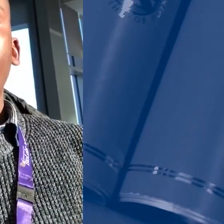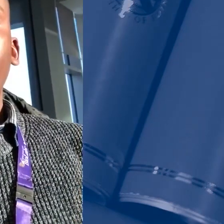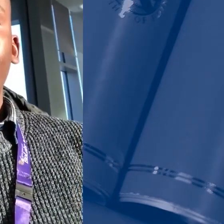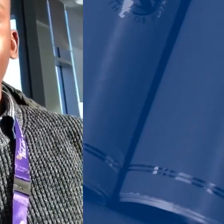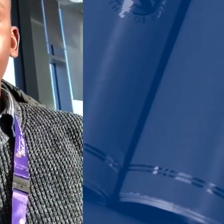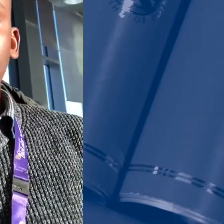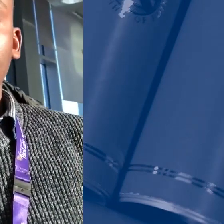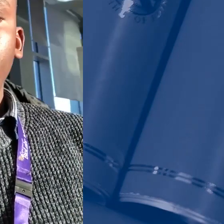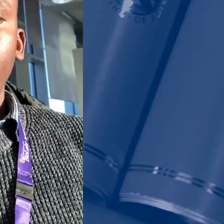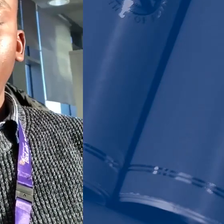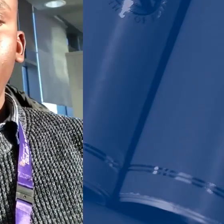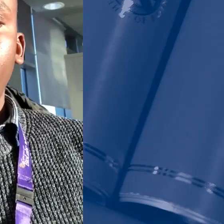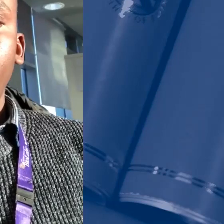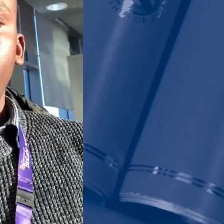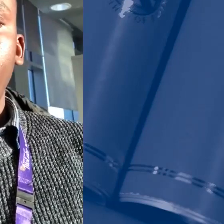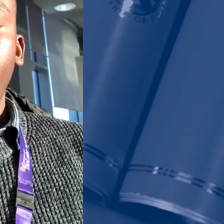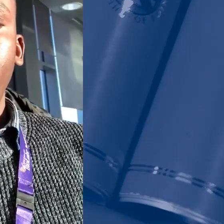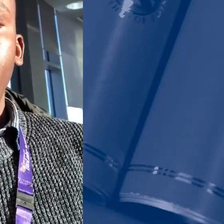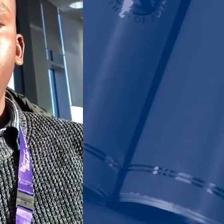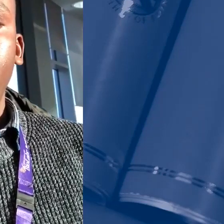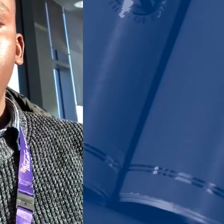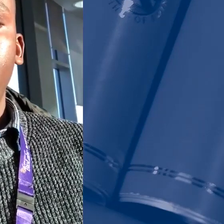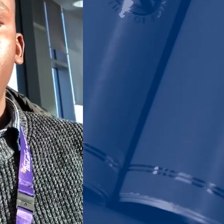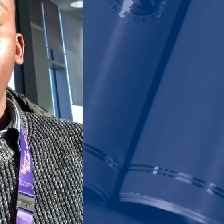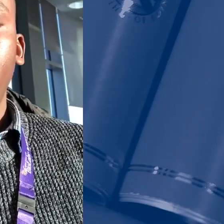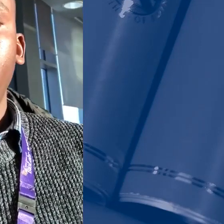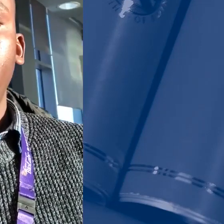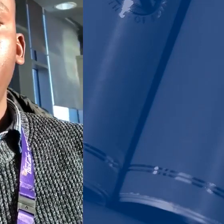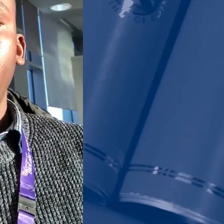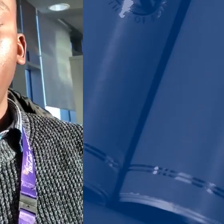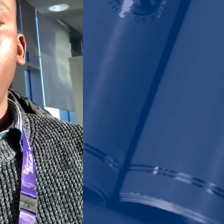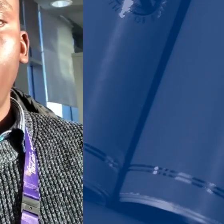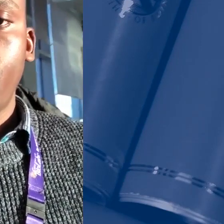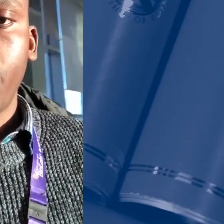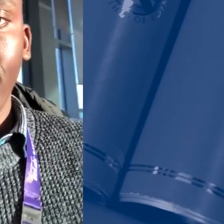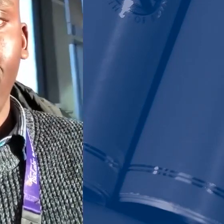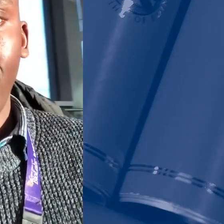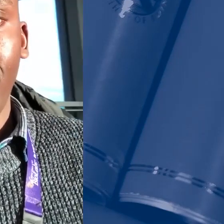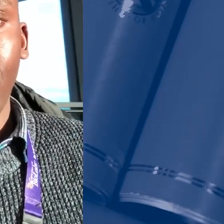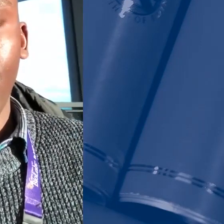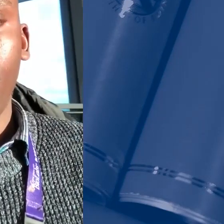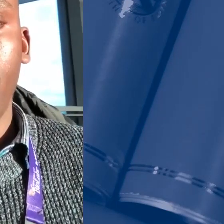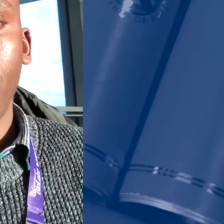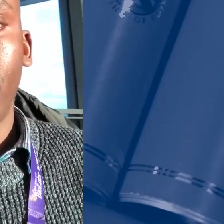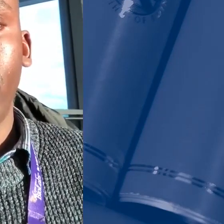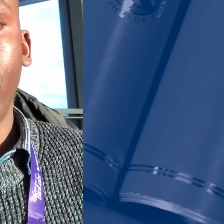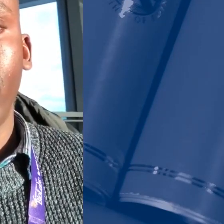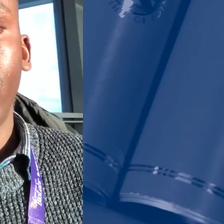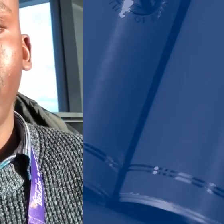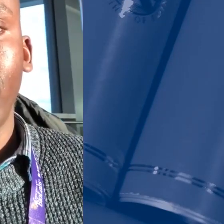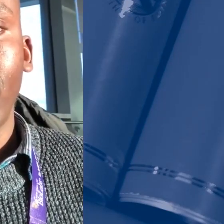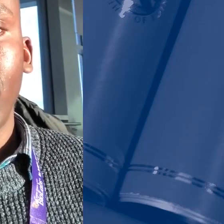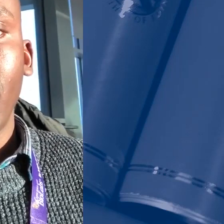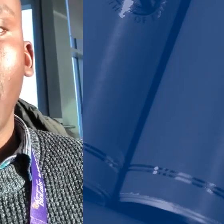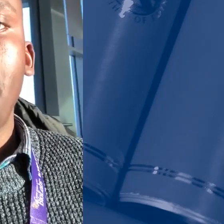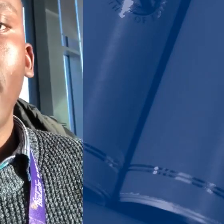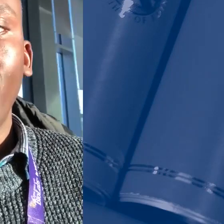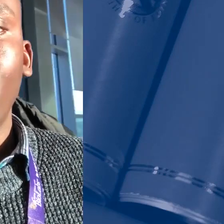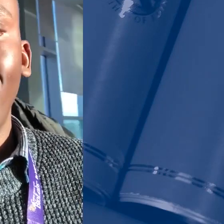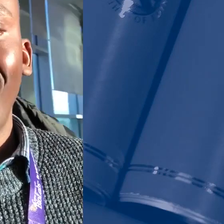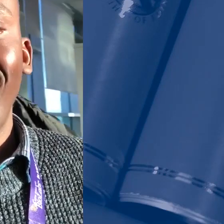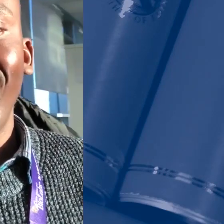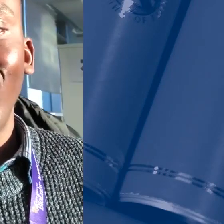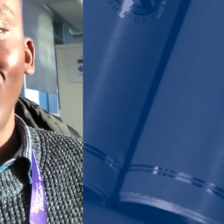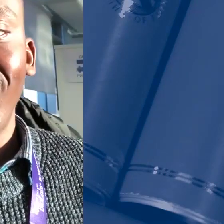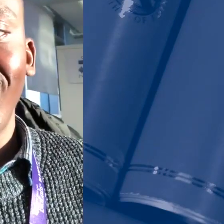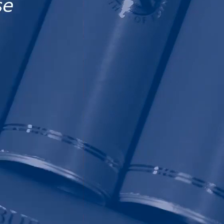Hello everyone, so excited to graduate with a Master's in Research in Host Pathogen and Global Health Research, a pass